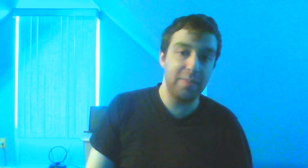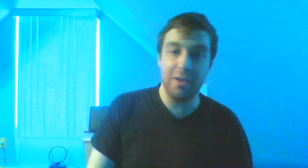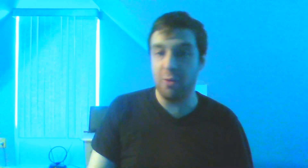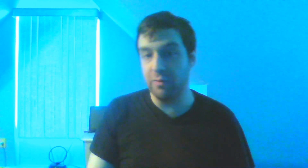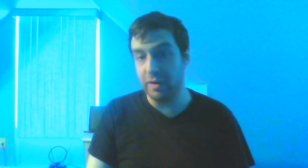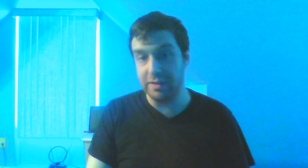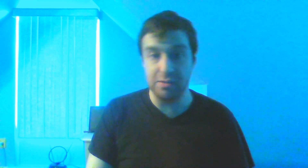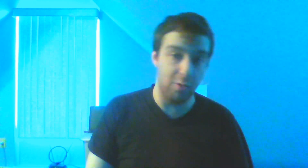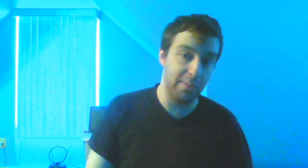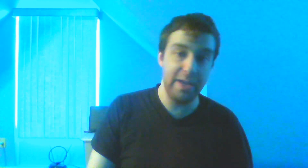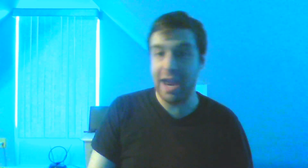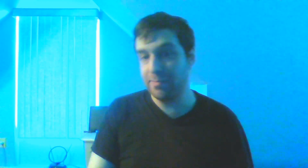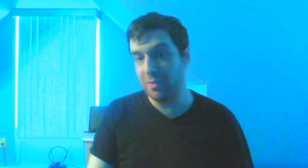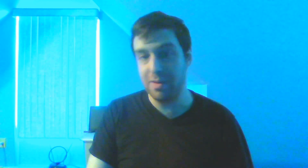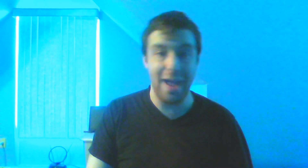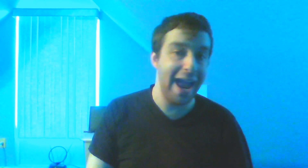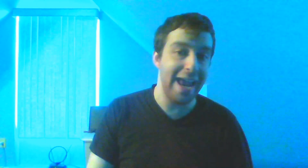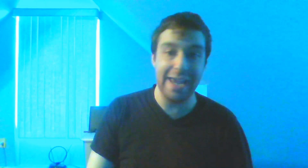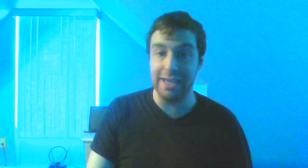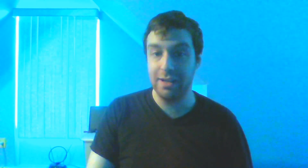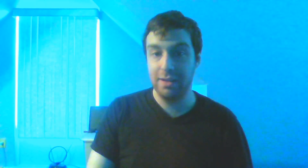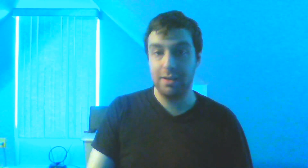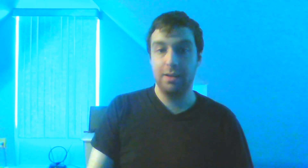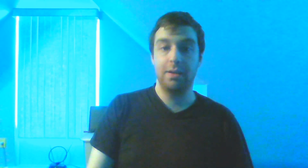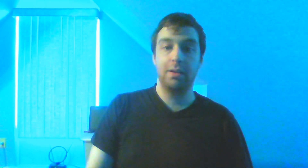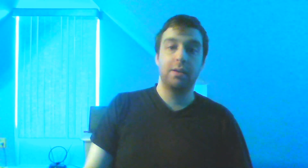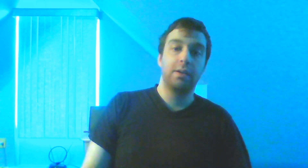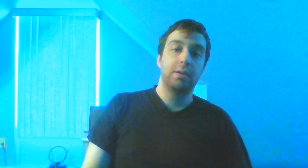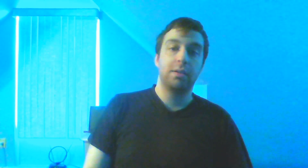season going to be over. Is it normally April or May?